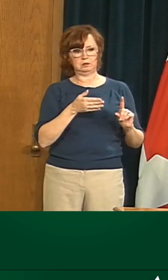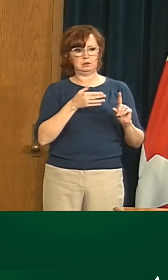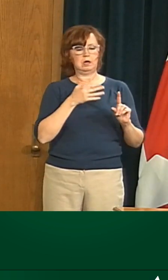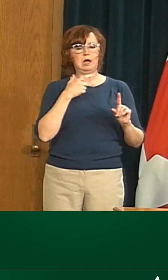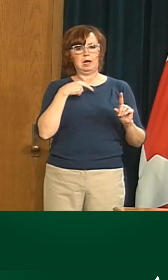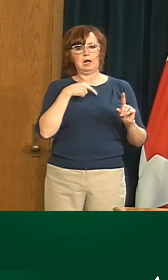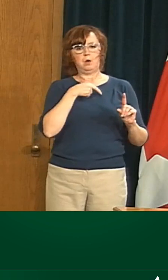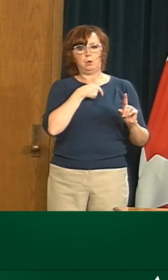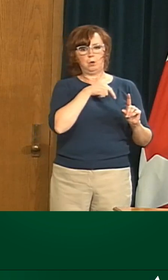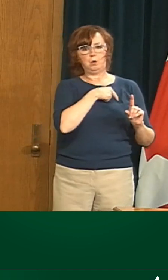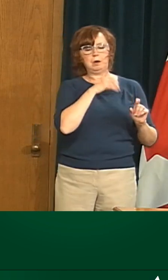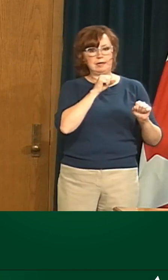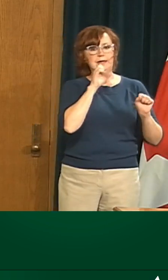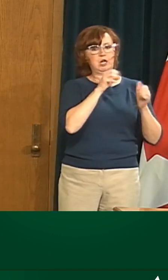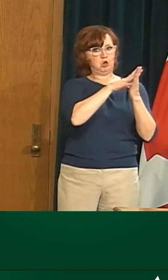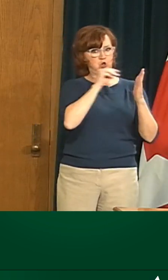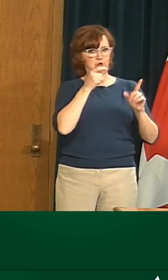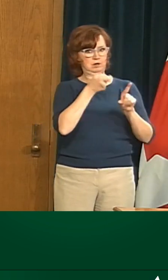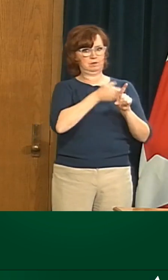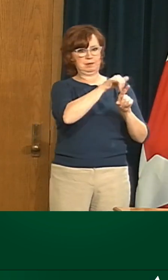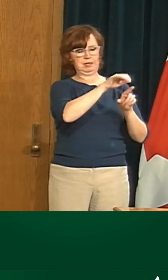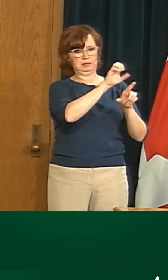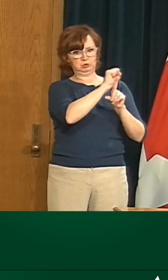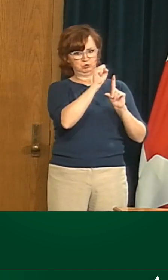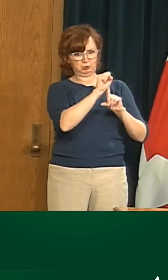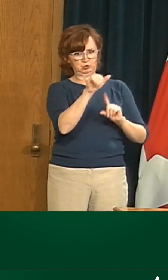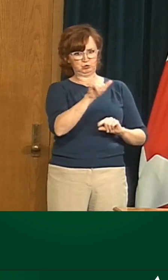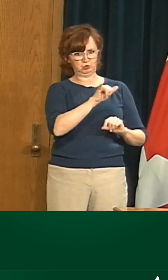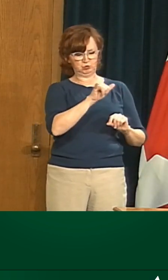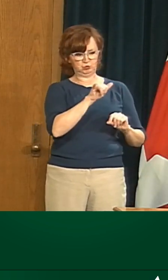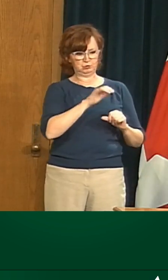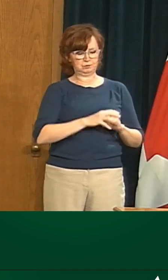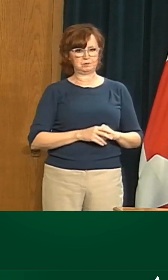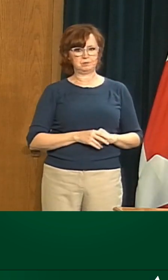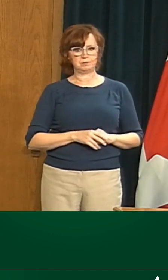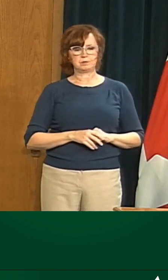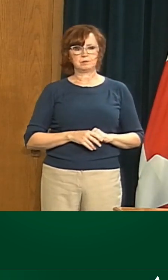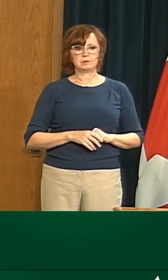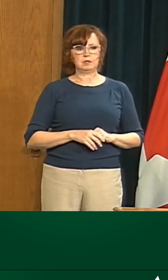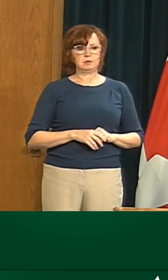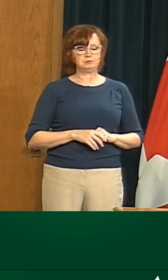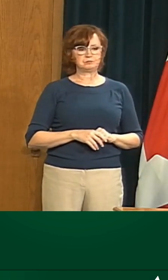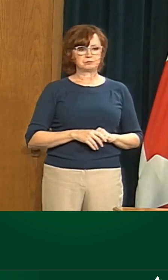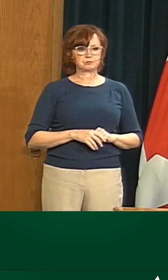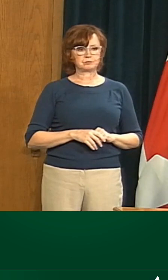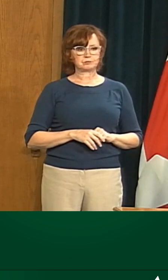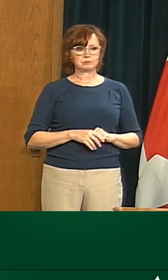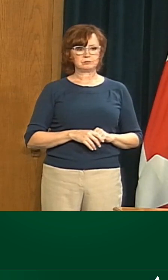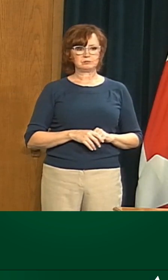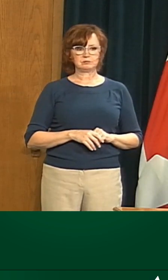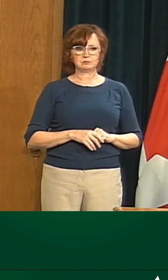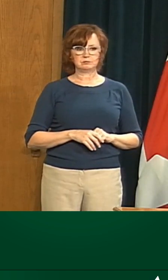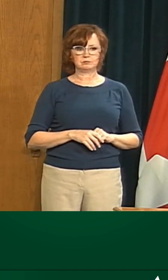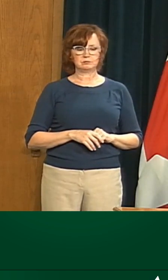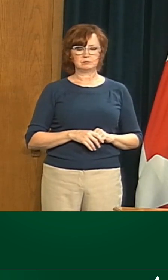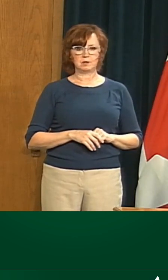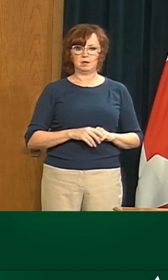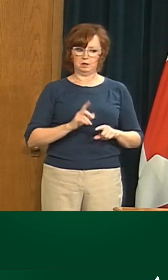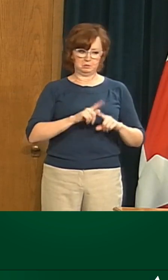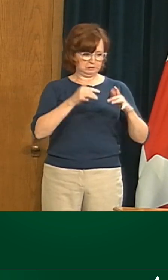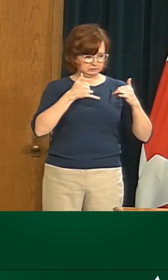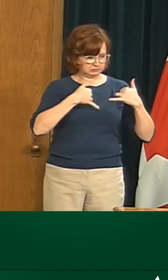advise settings in which transmission has occurred. So that was for situations where physical distancing should be